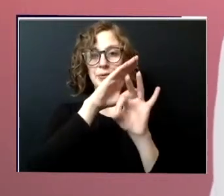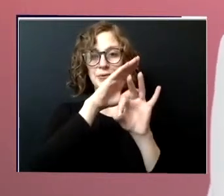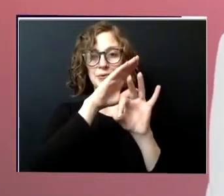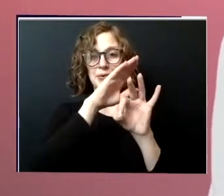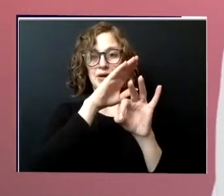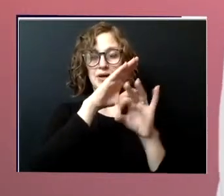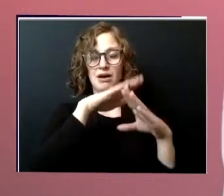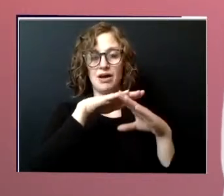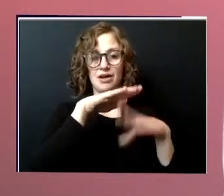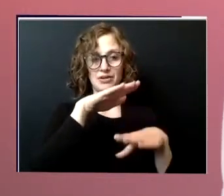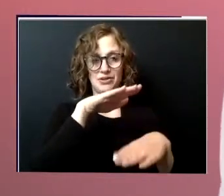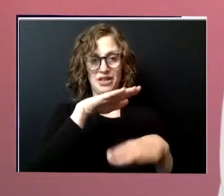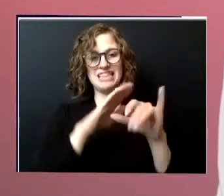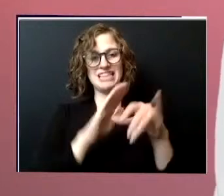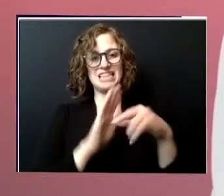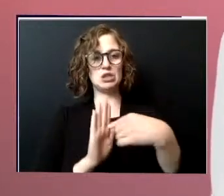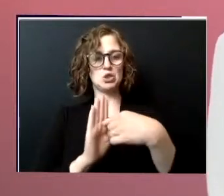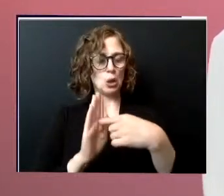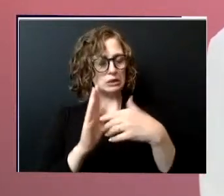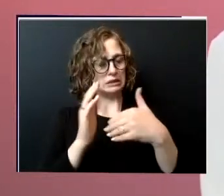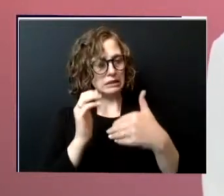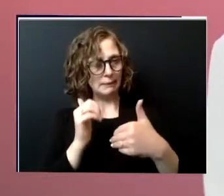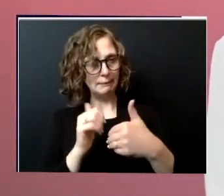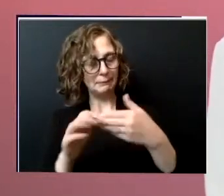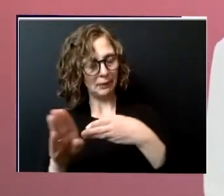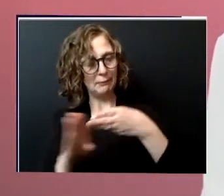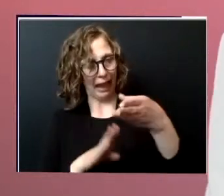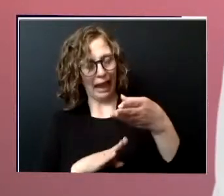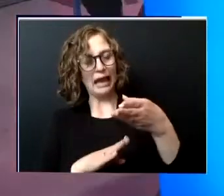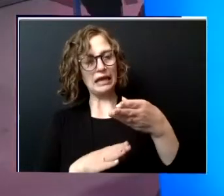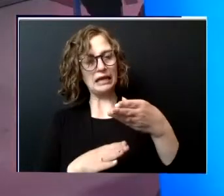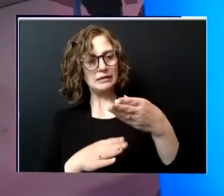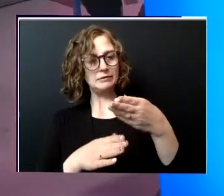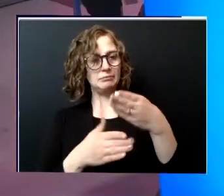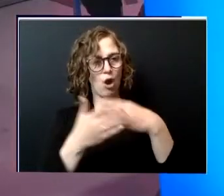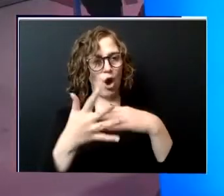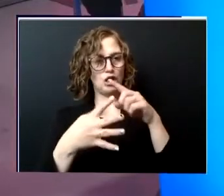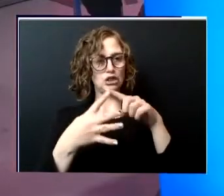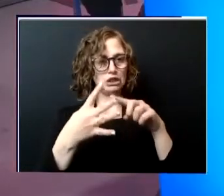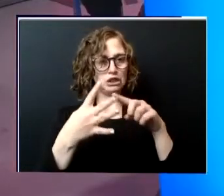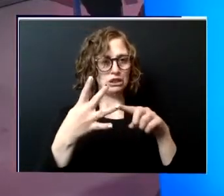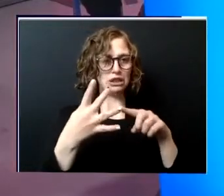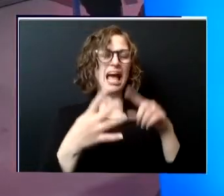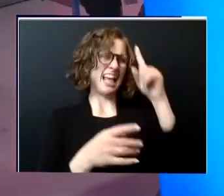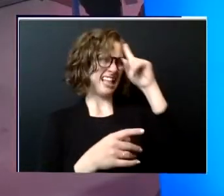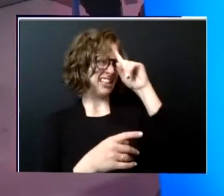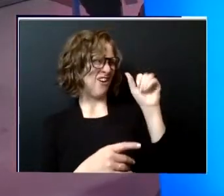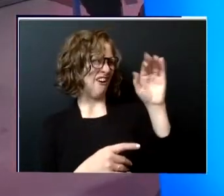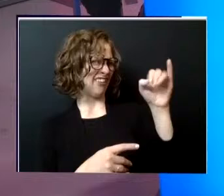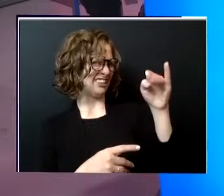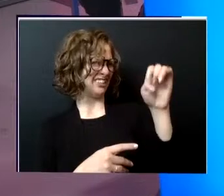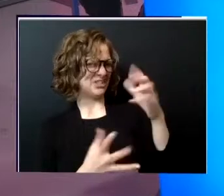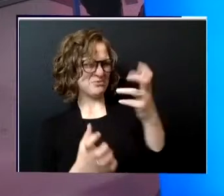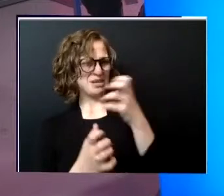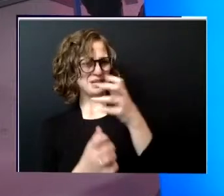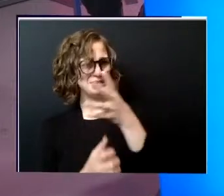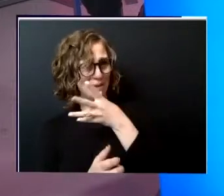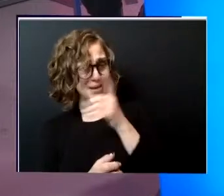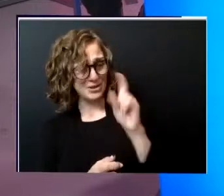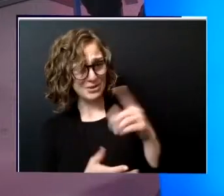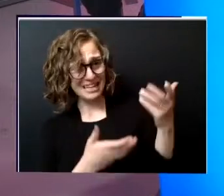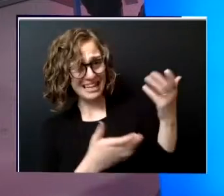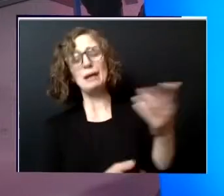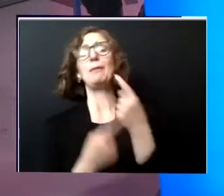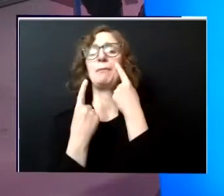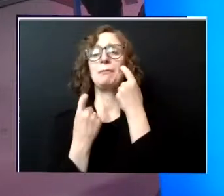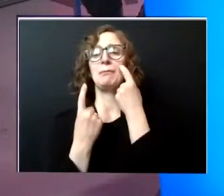main components of tetralogy of Fallot. I think Archie wants his mama. Do we need to hand him over to you? I don't know. Yeah, Let's we can see what try.